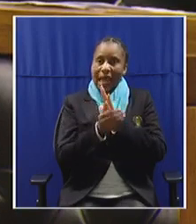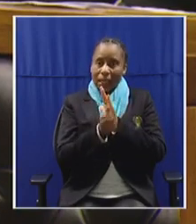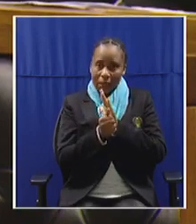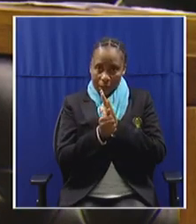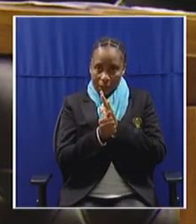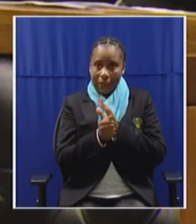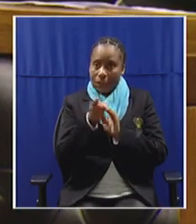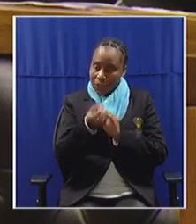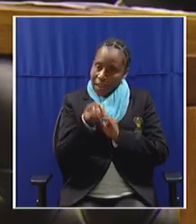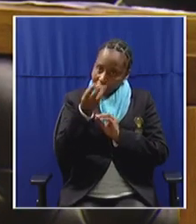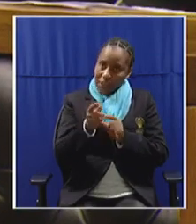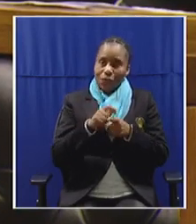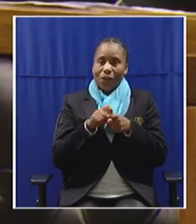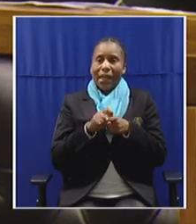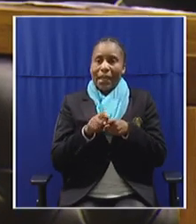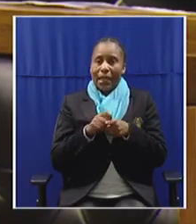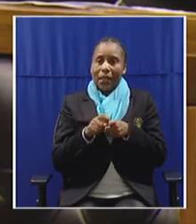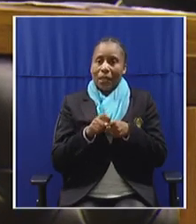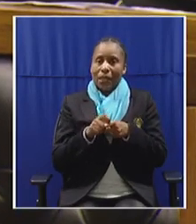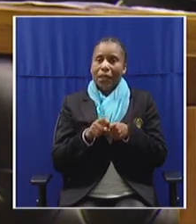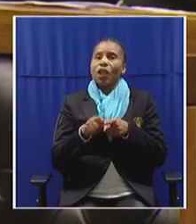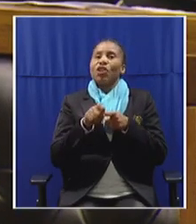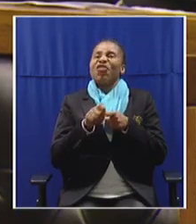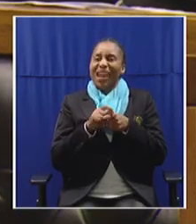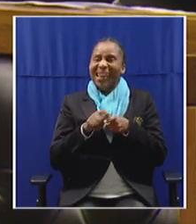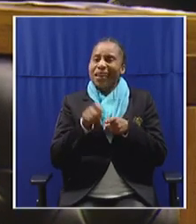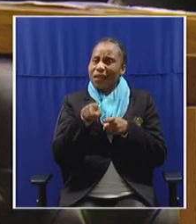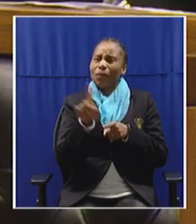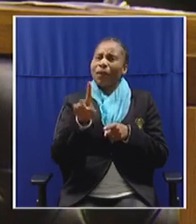training. And that training, it's money.